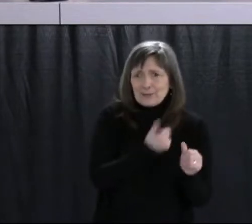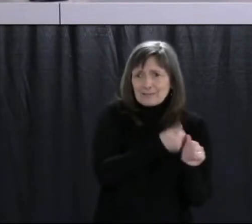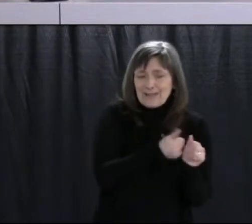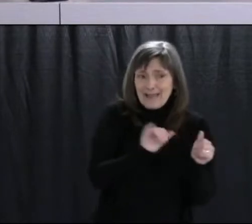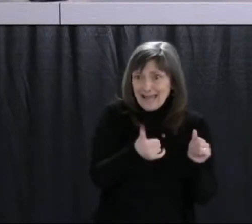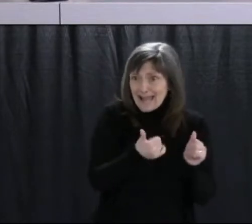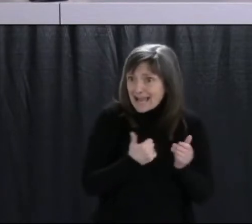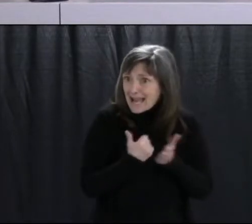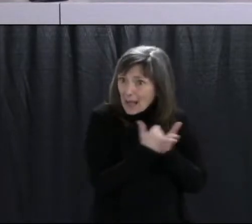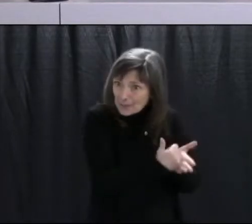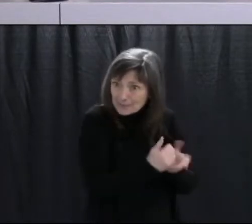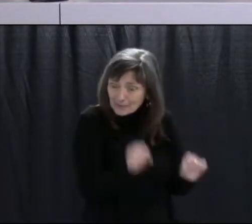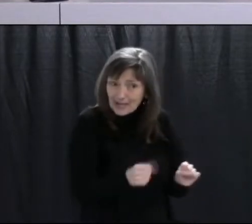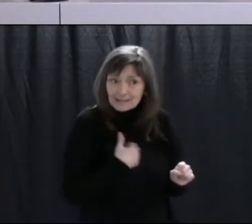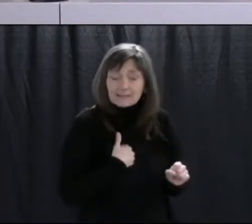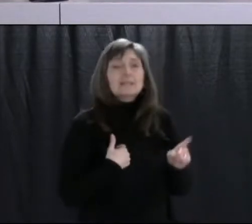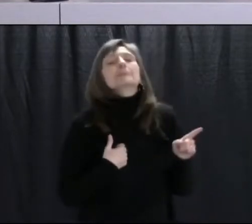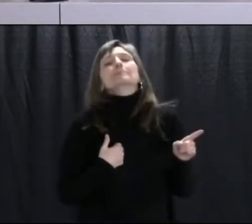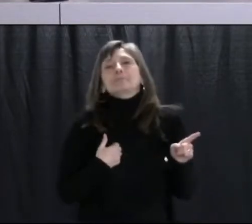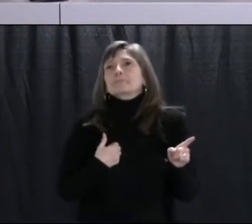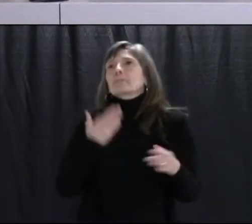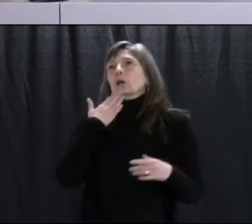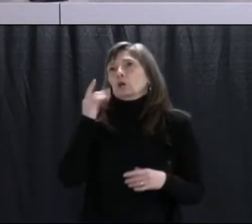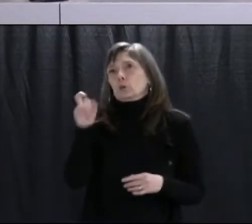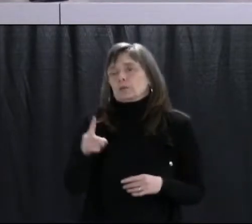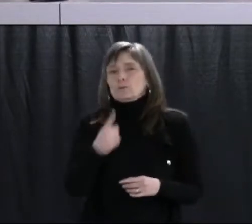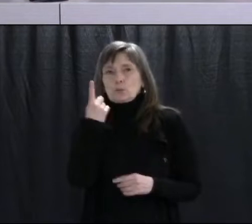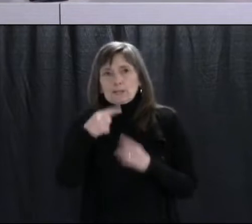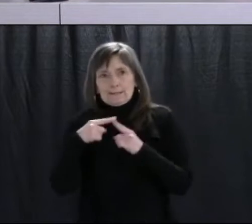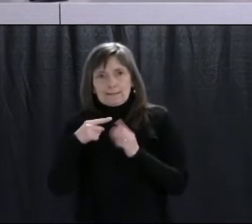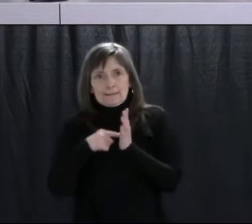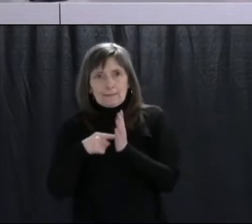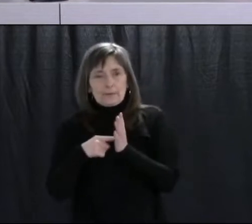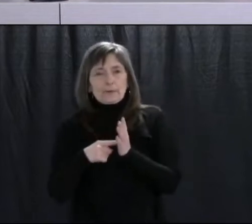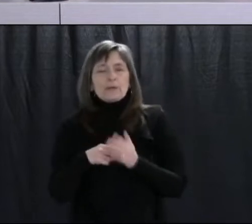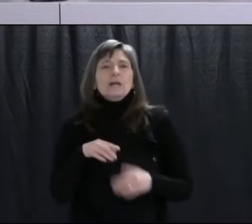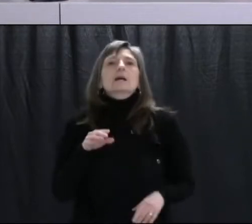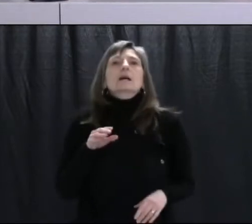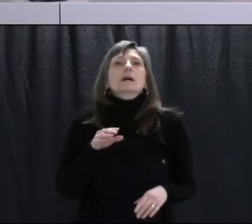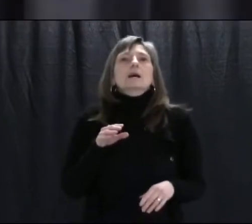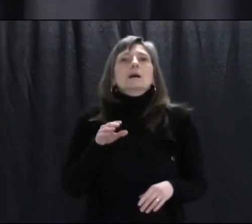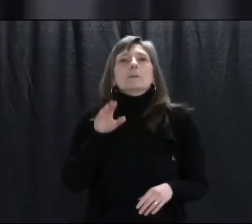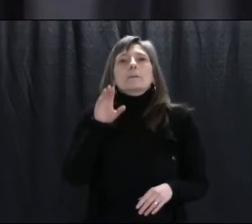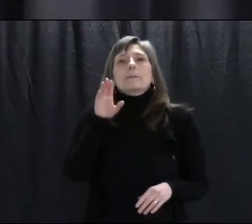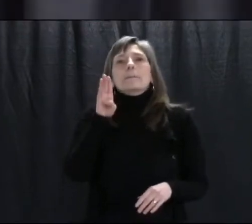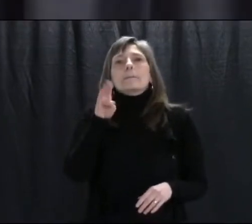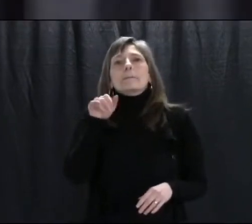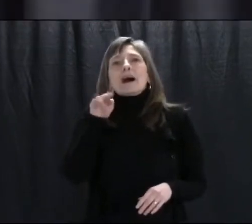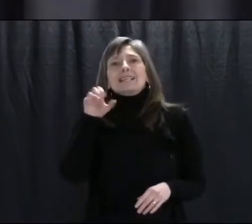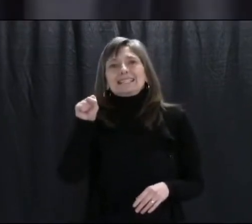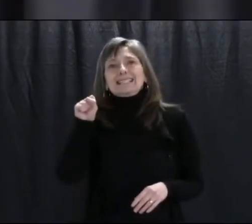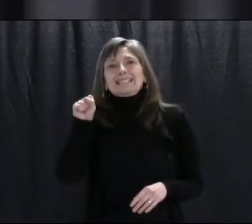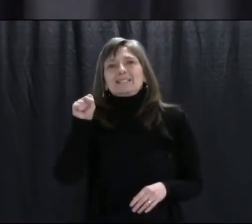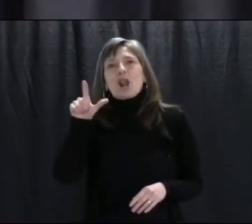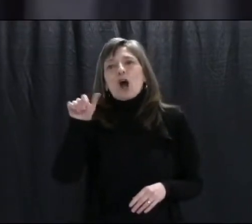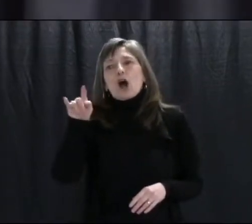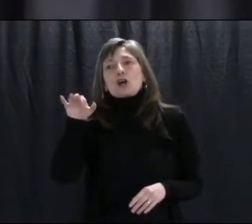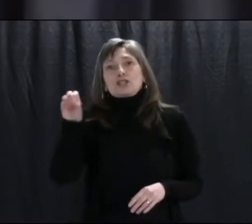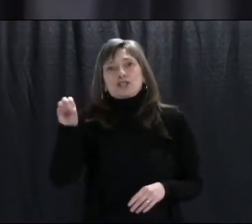question, Peter, and I'll start with a very tangible example. Bonnew's Lodge up in Badgers Key, New West